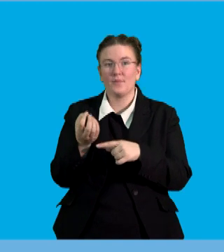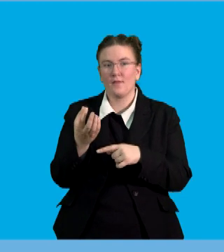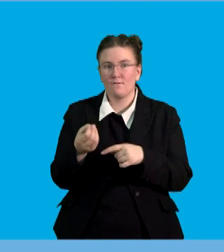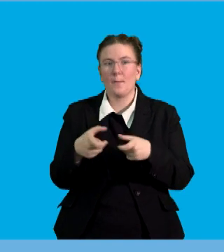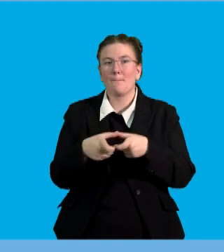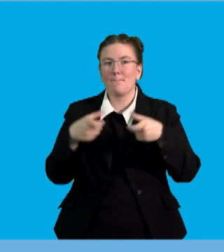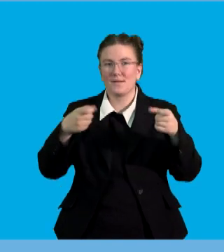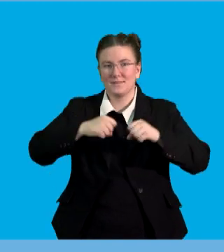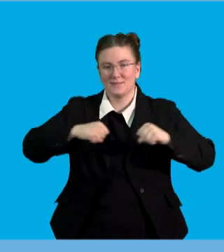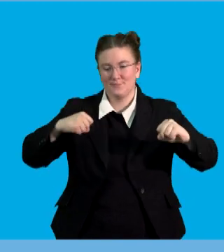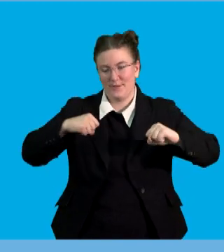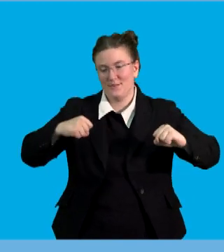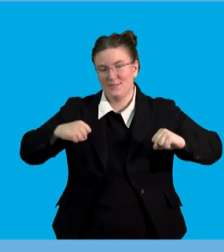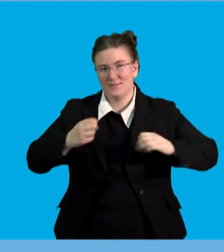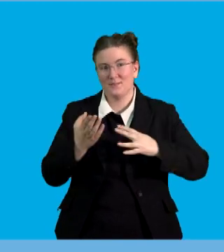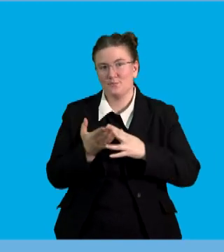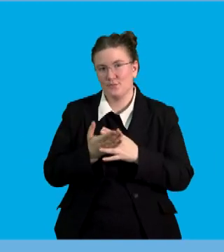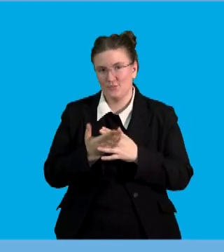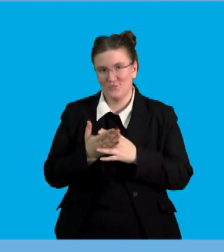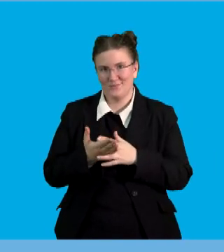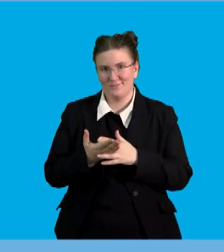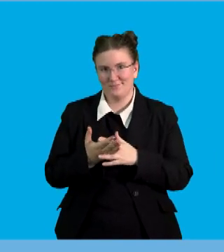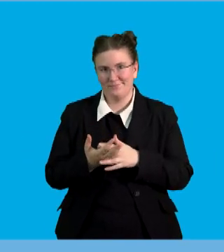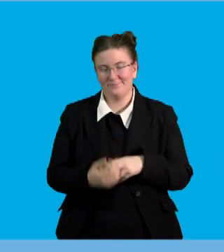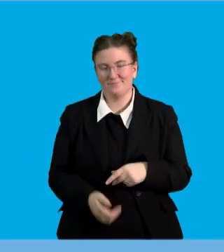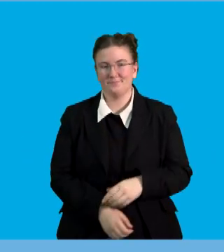has large spaces